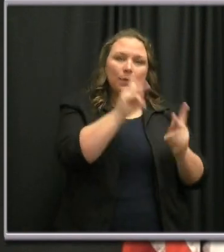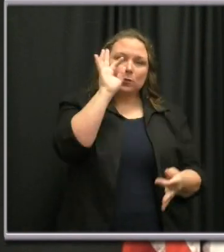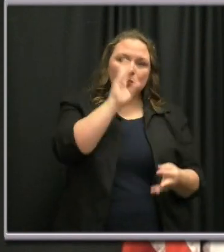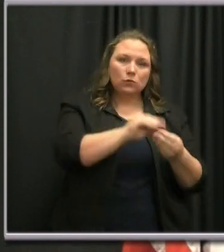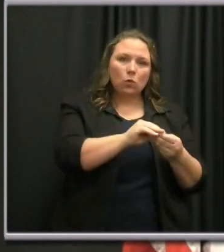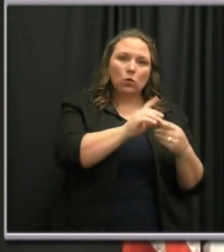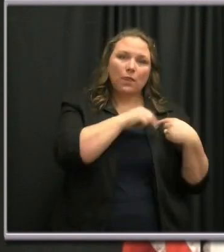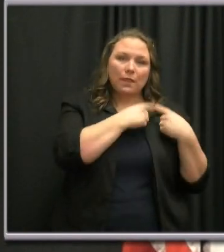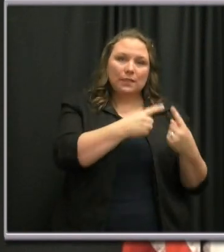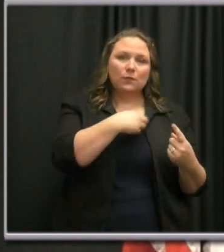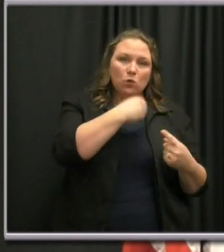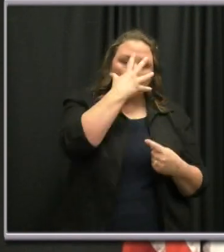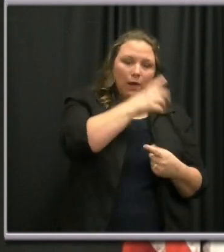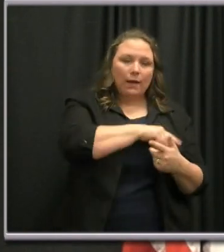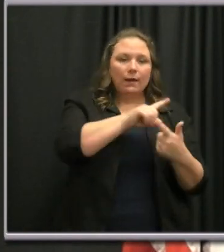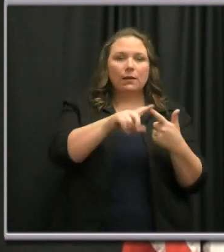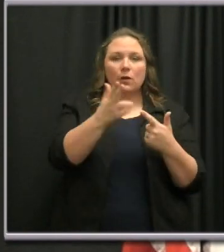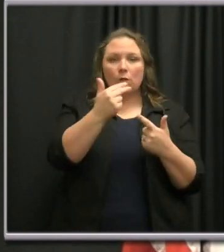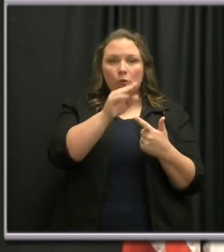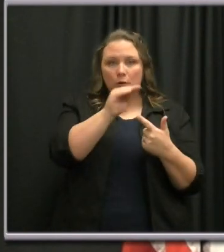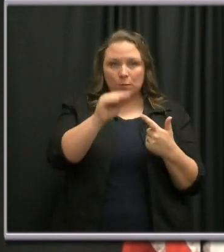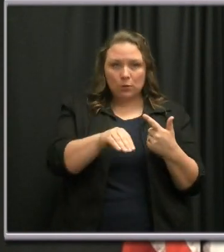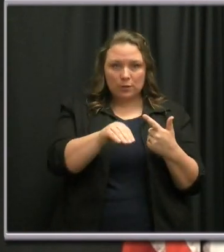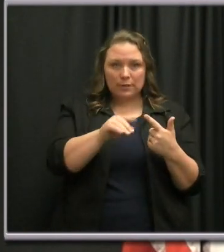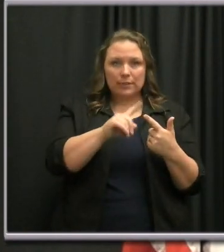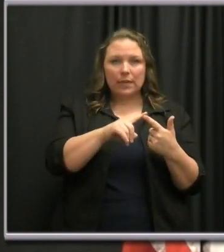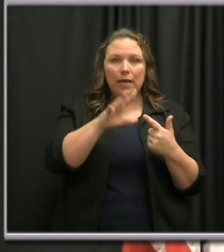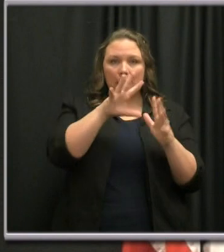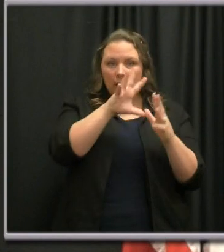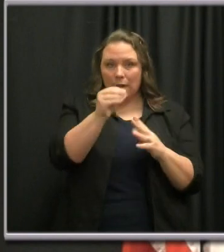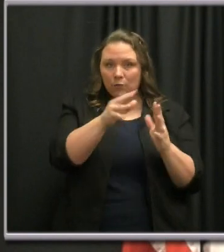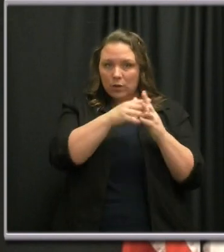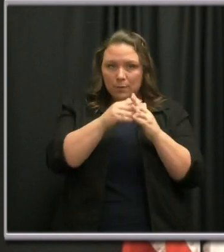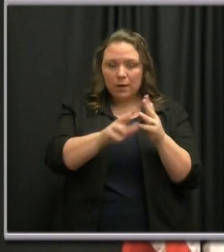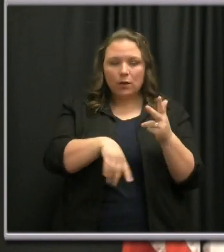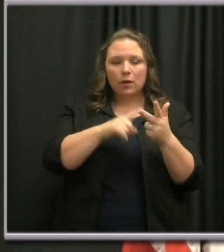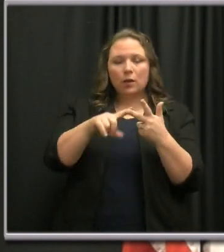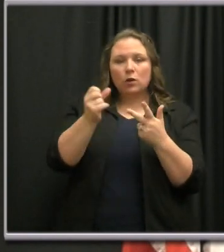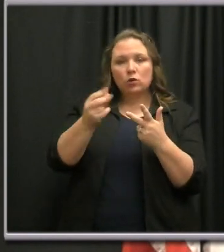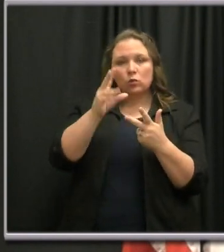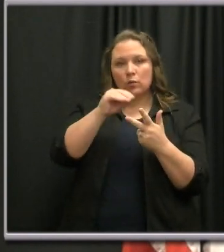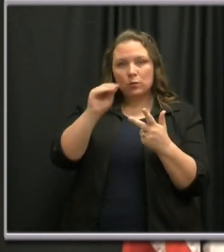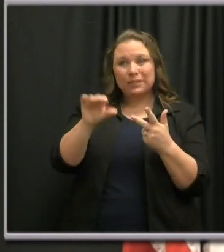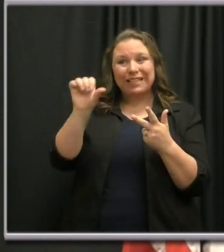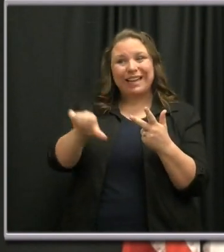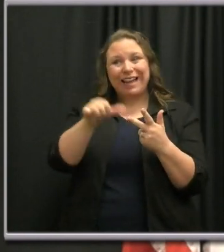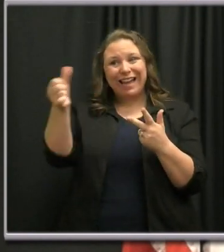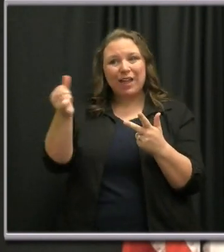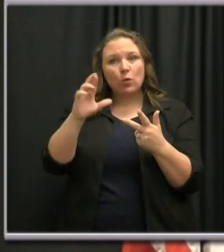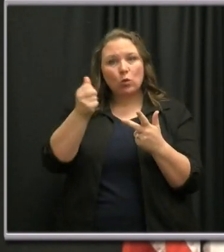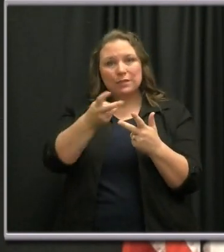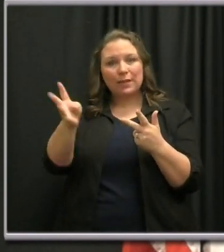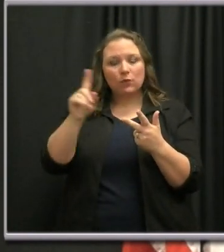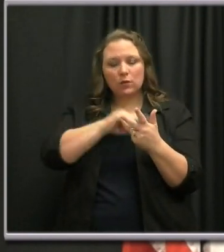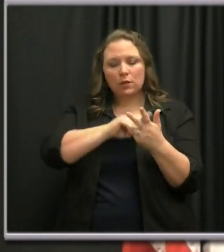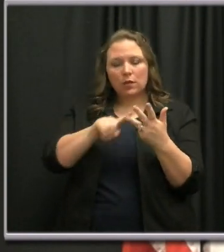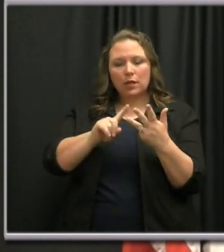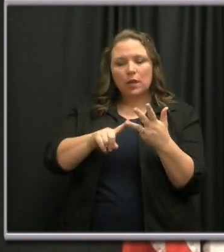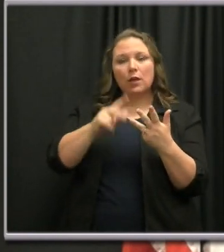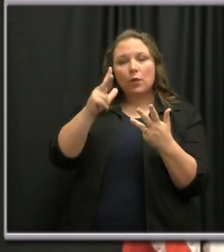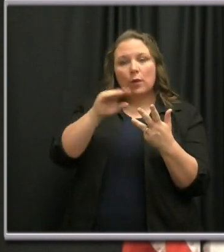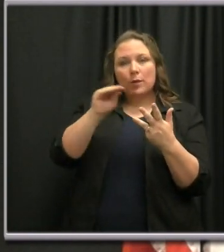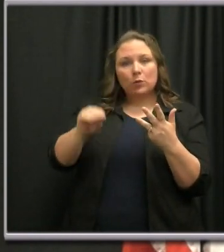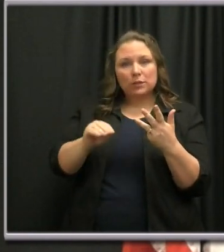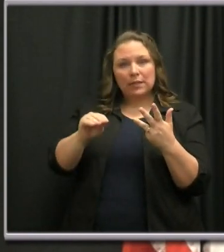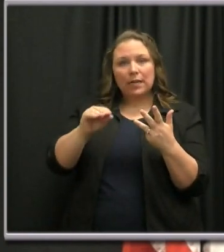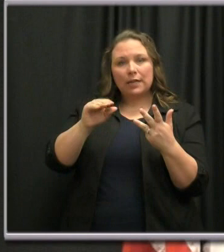are white, 13% are black, 12% are Other are multiracial, 3% are Asian, and